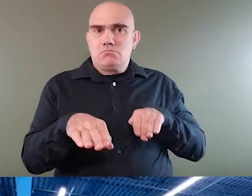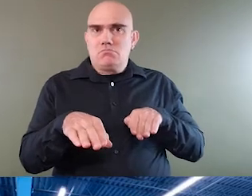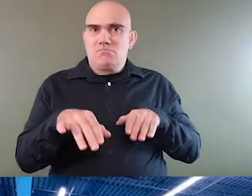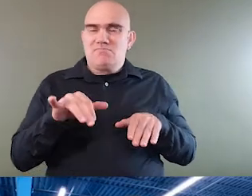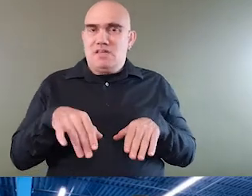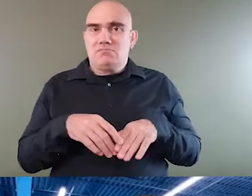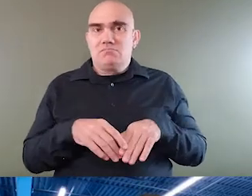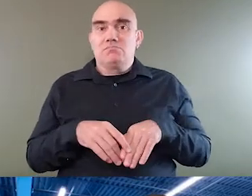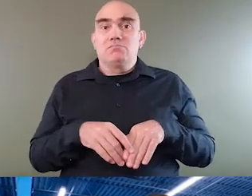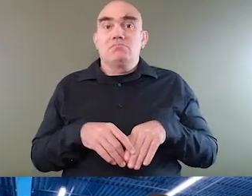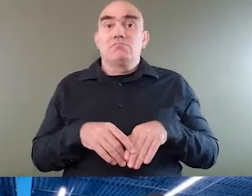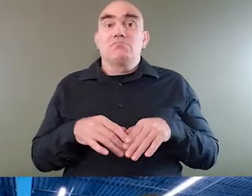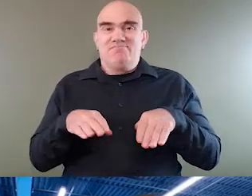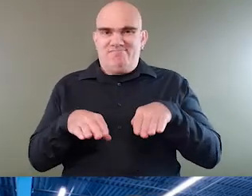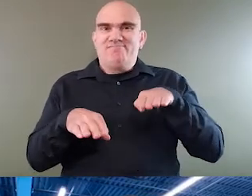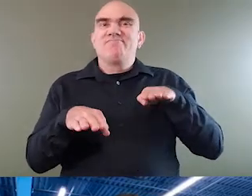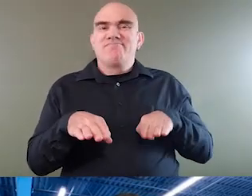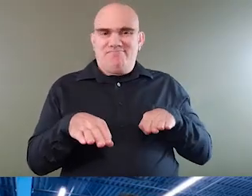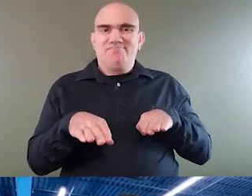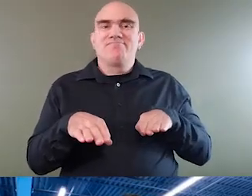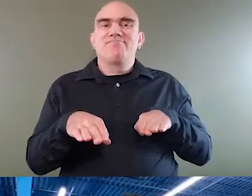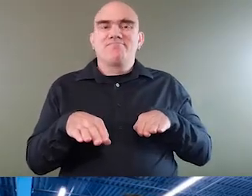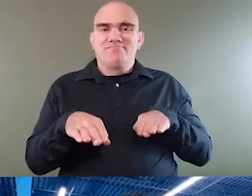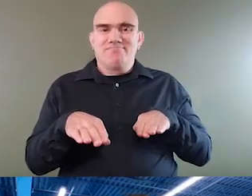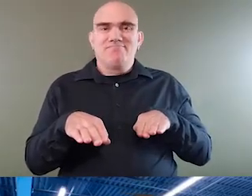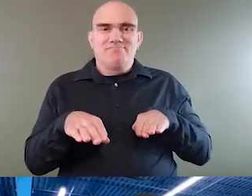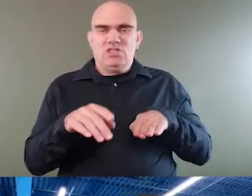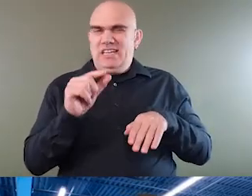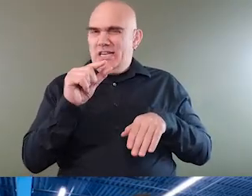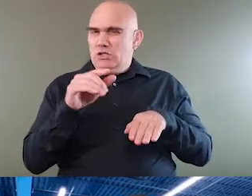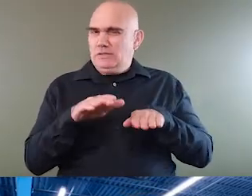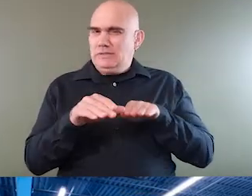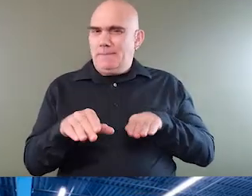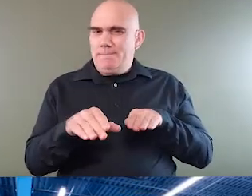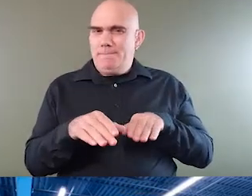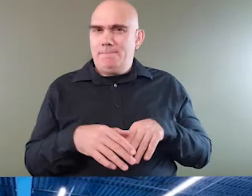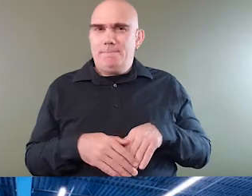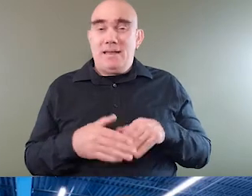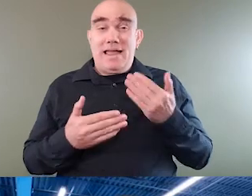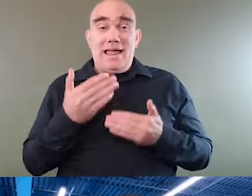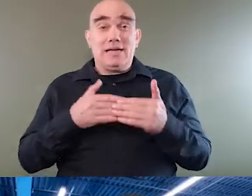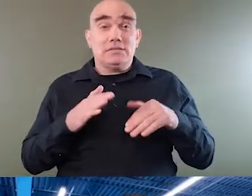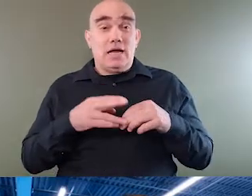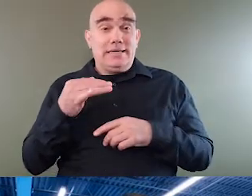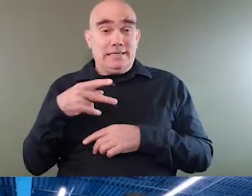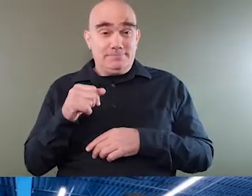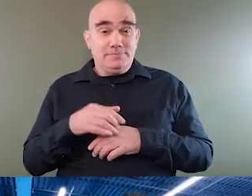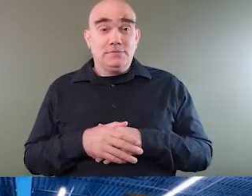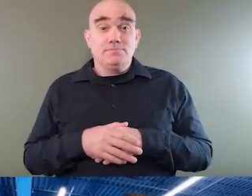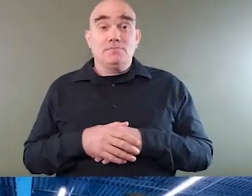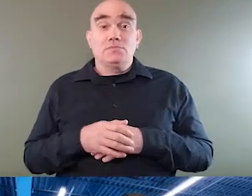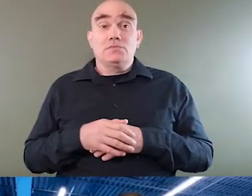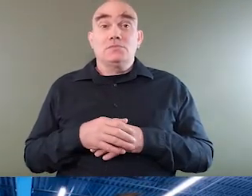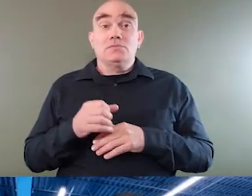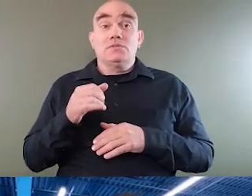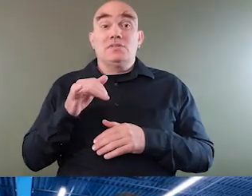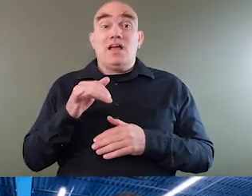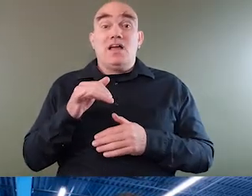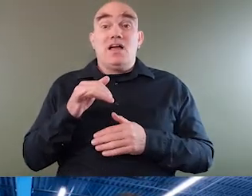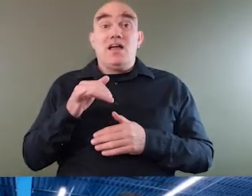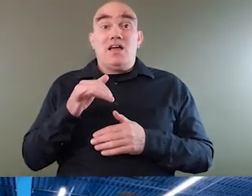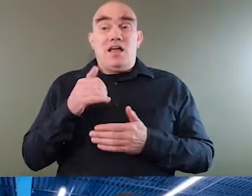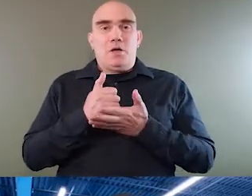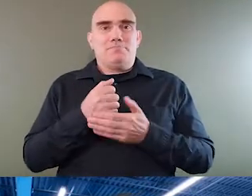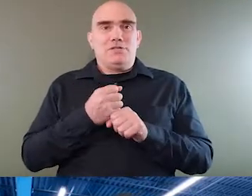other foot back. Again, this is just a little step. Hands on hips. Hands on hips can help you so that your hips don't open